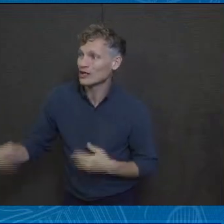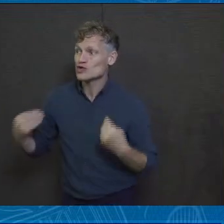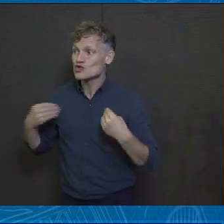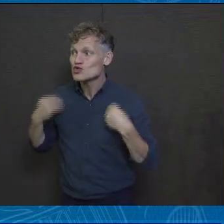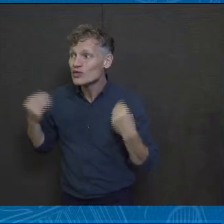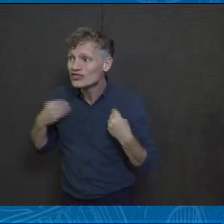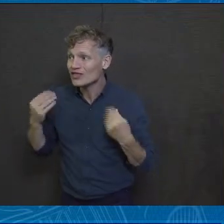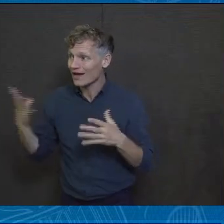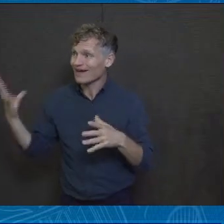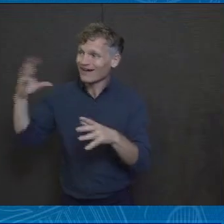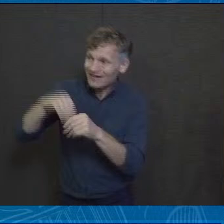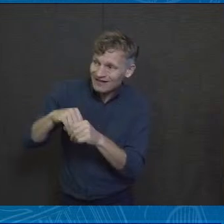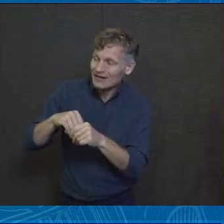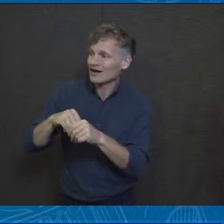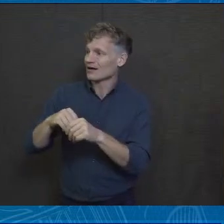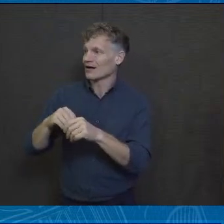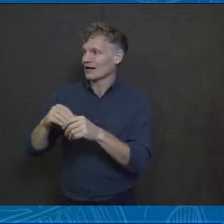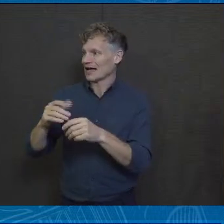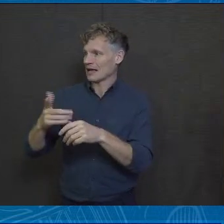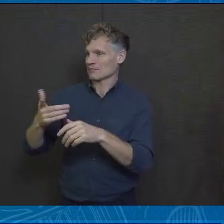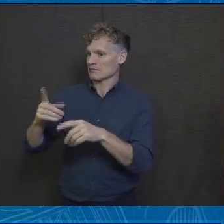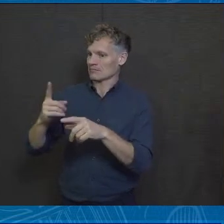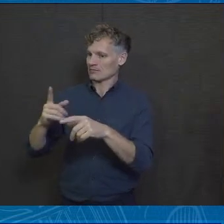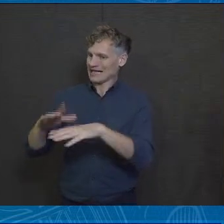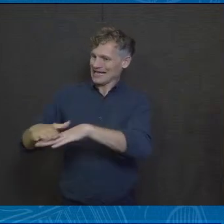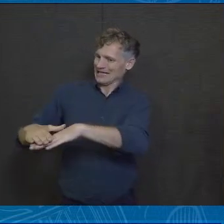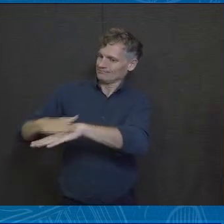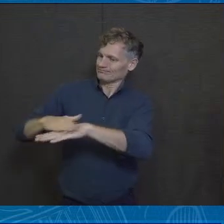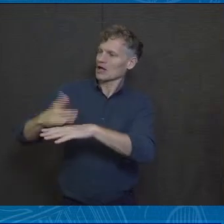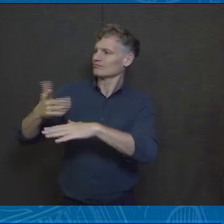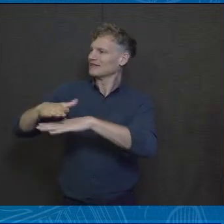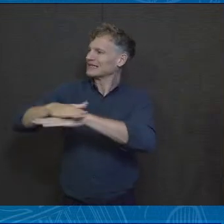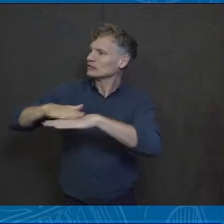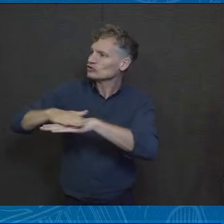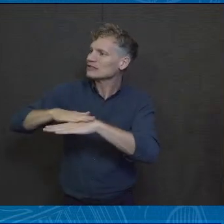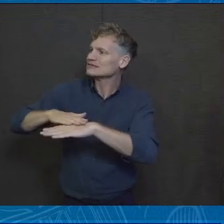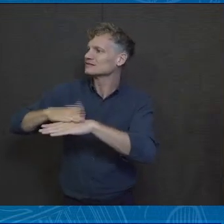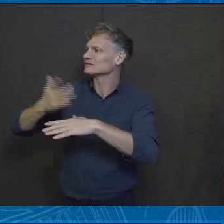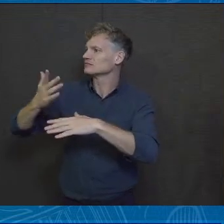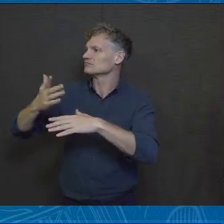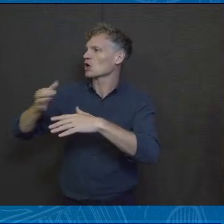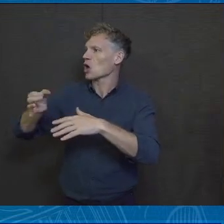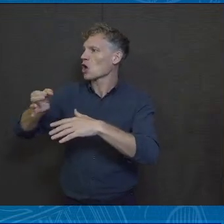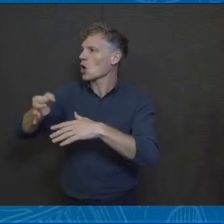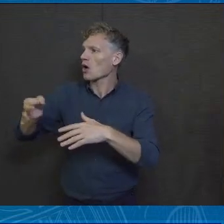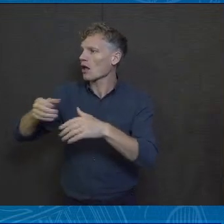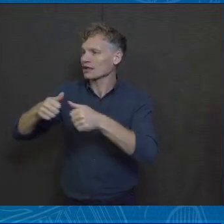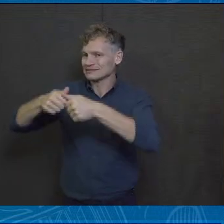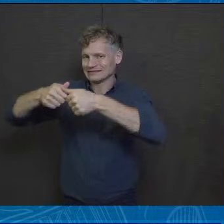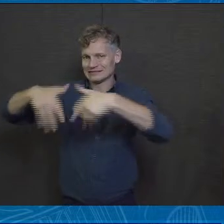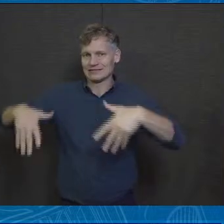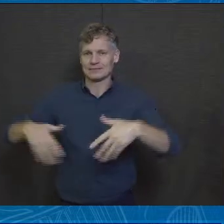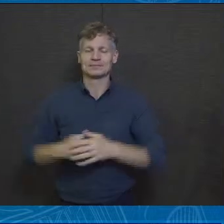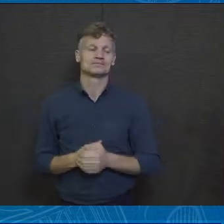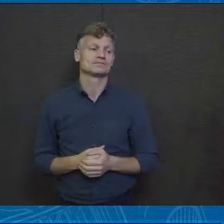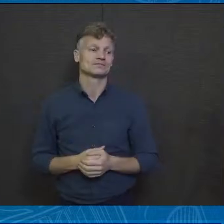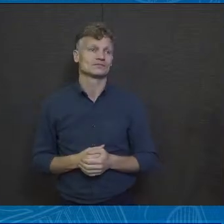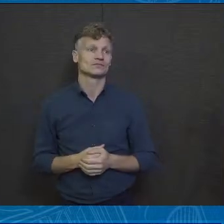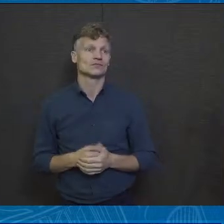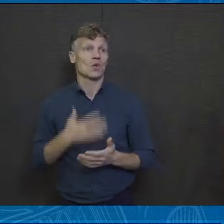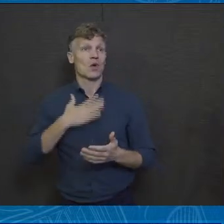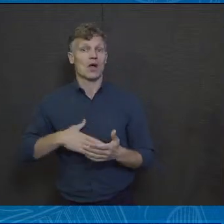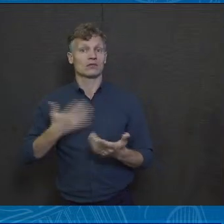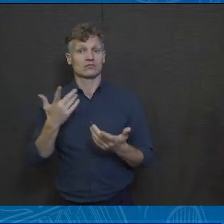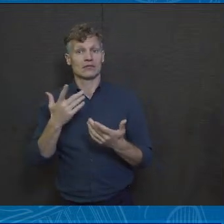into local and indigenous knowledge systems, especially in enhancing the dissemination of risk information